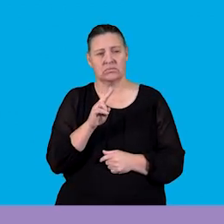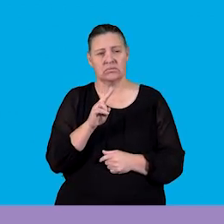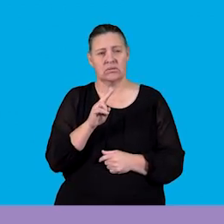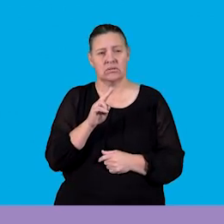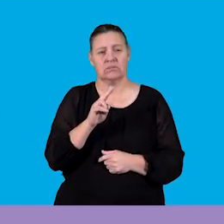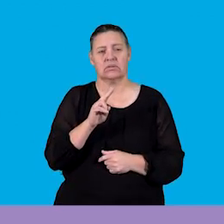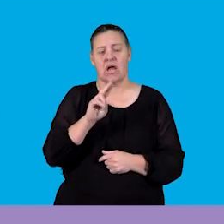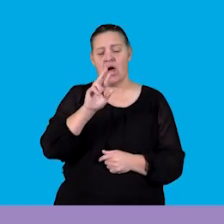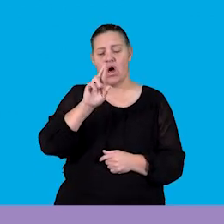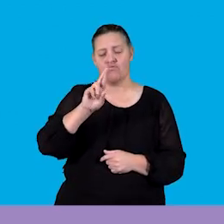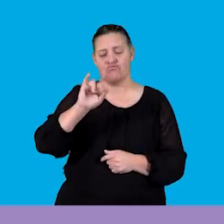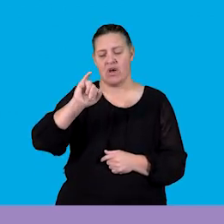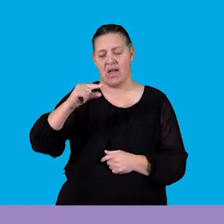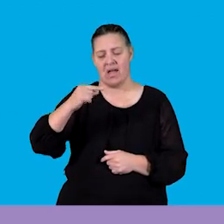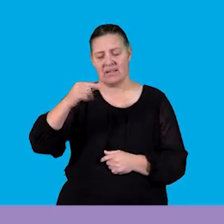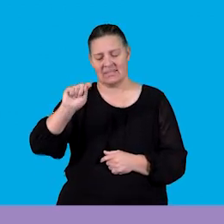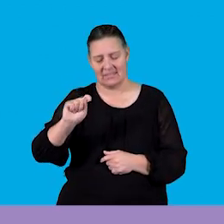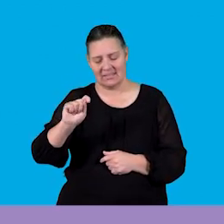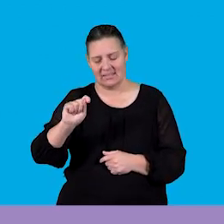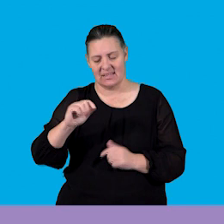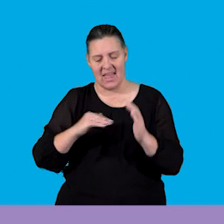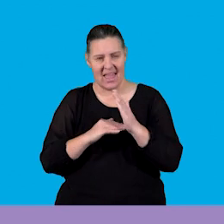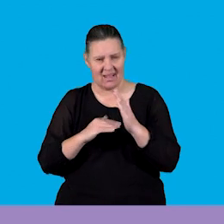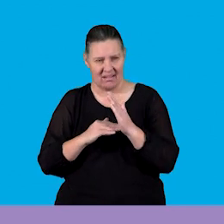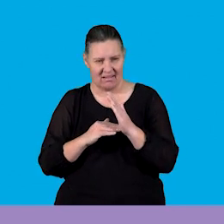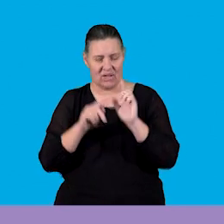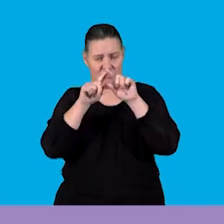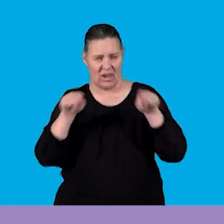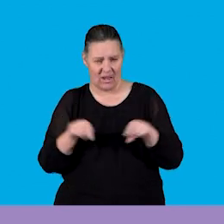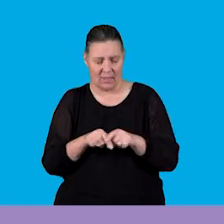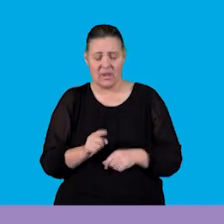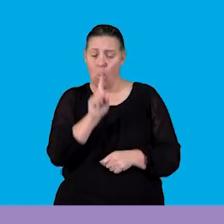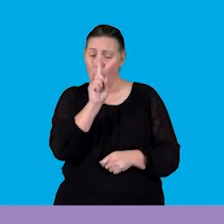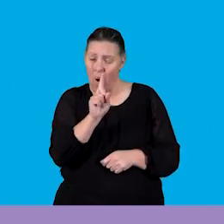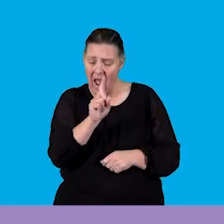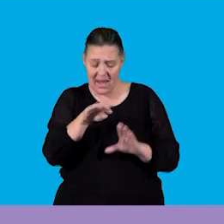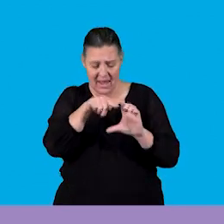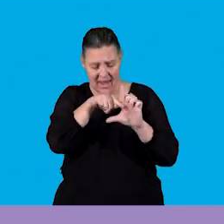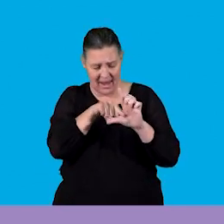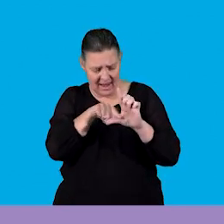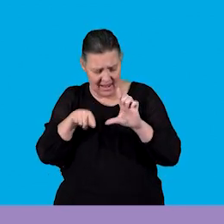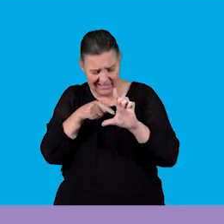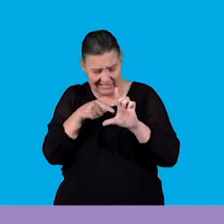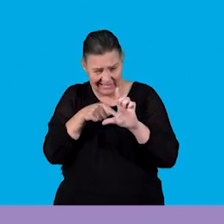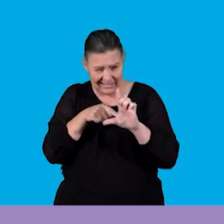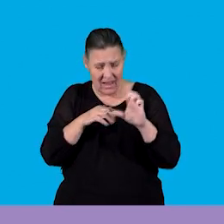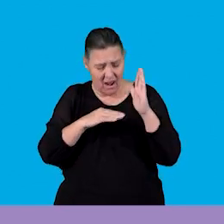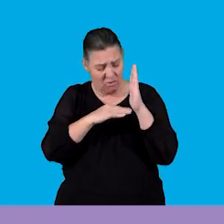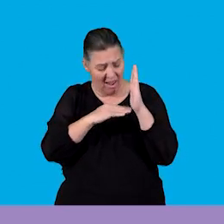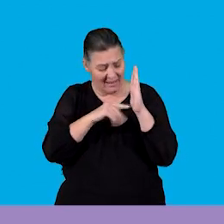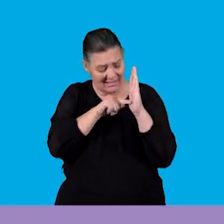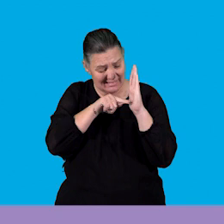Let's look at right-angled triangles. So a right-angled triangle is a triangle that has one of the angles as